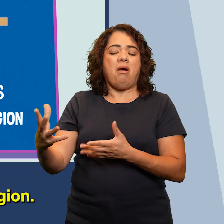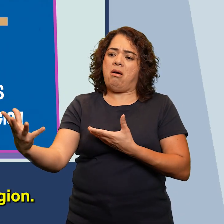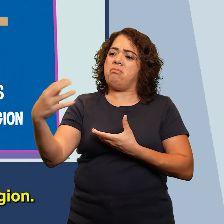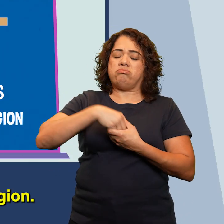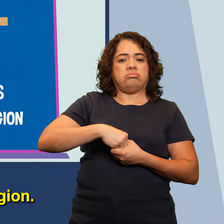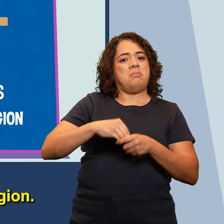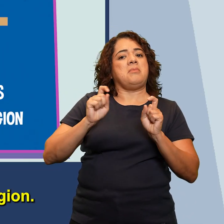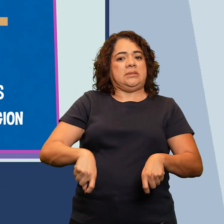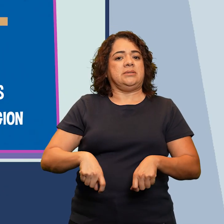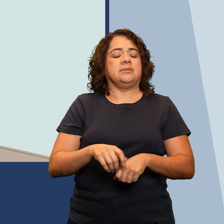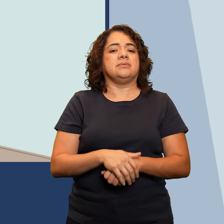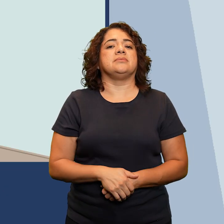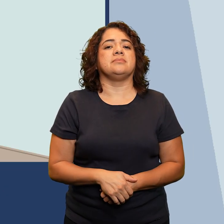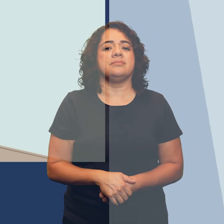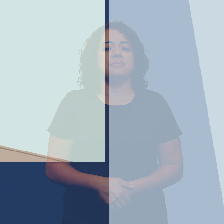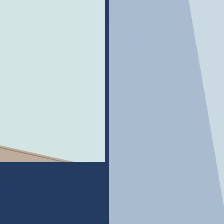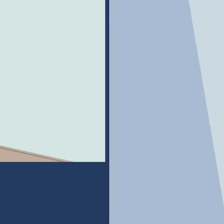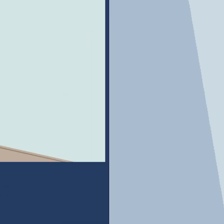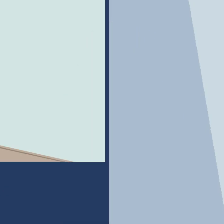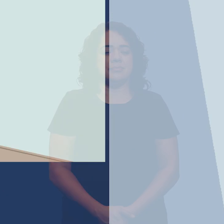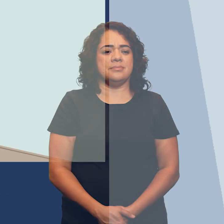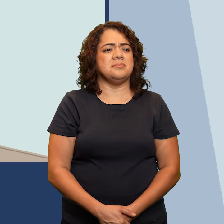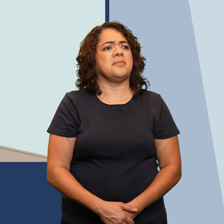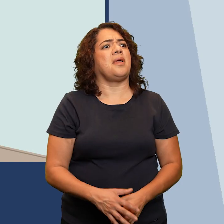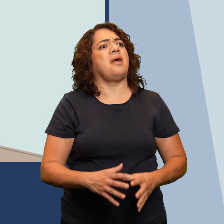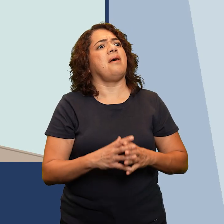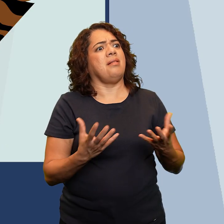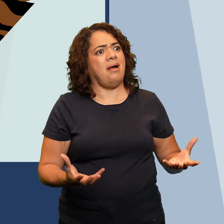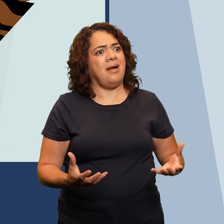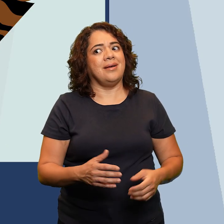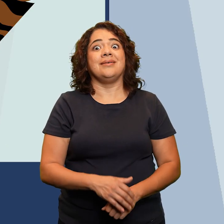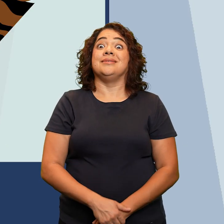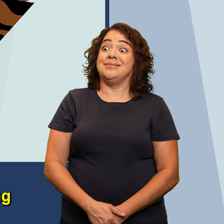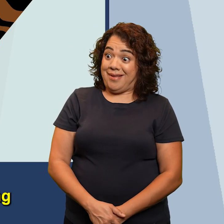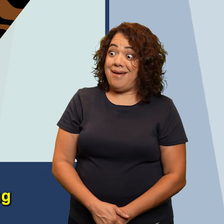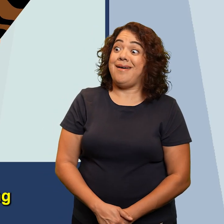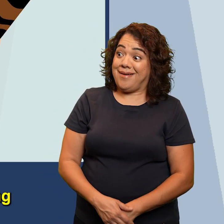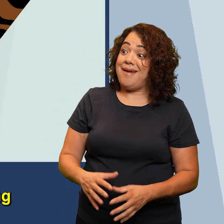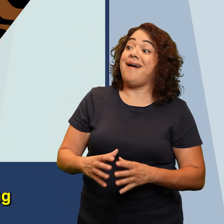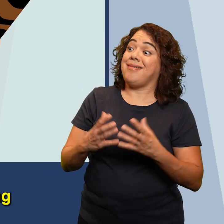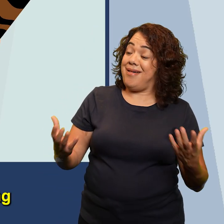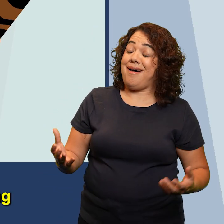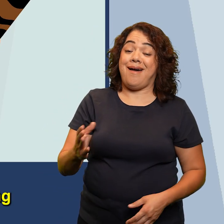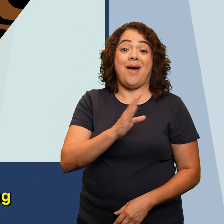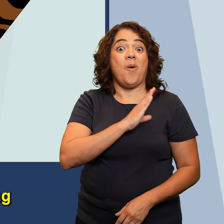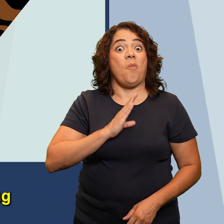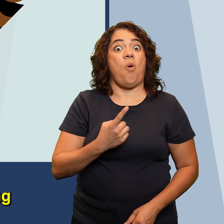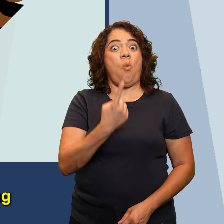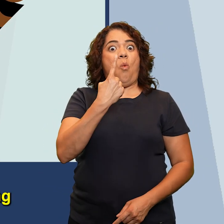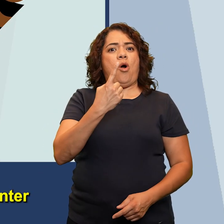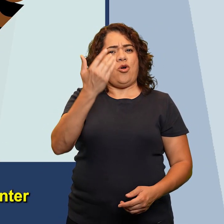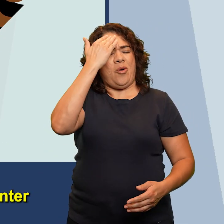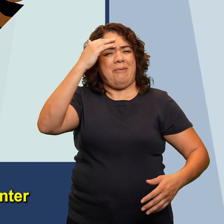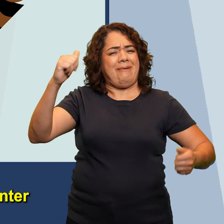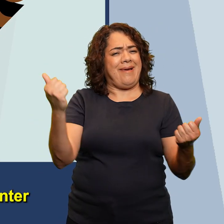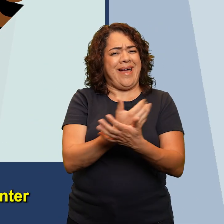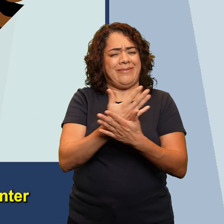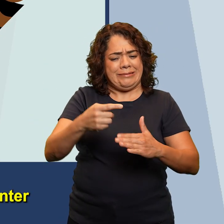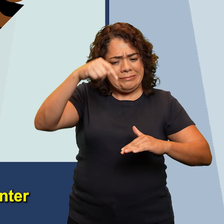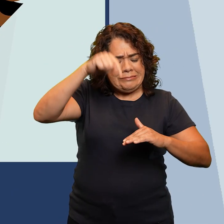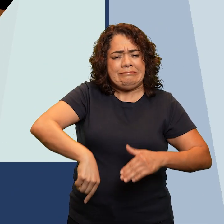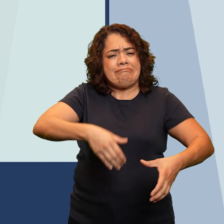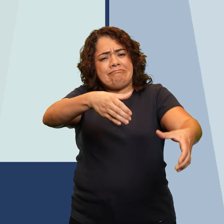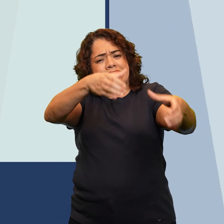ethnic diversity of their region. That seems like a lot. It is a lot, and no board member is expected to know everything that happens at a